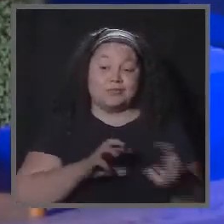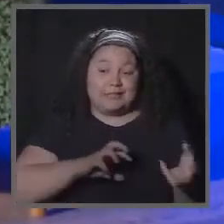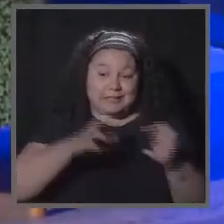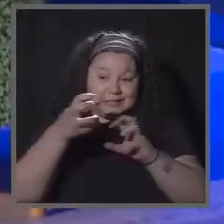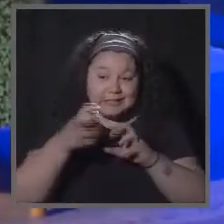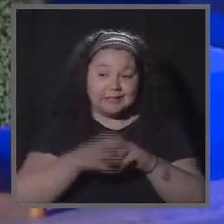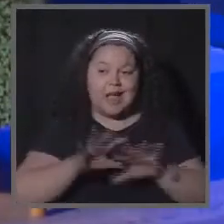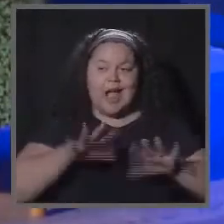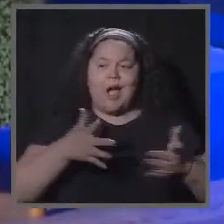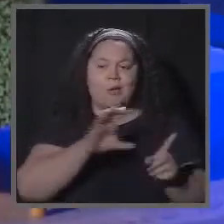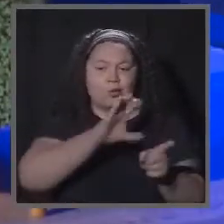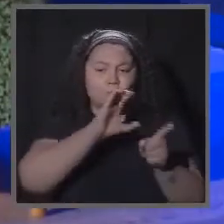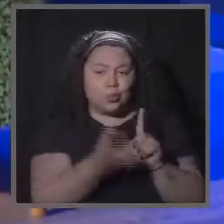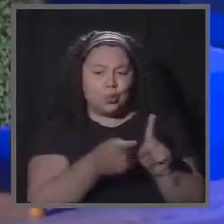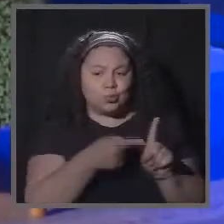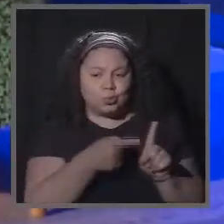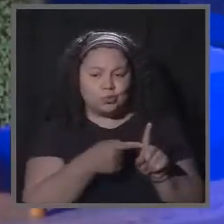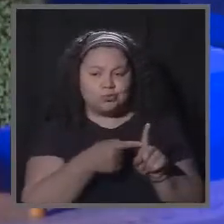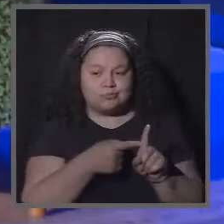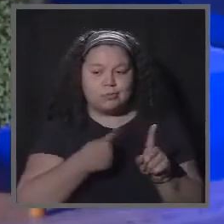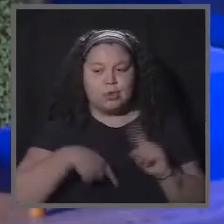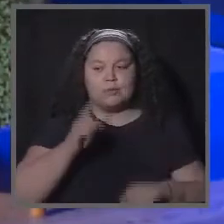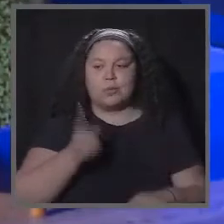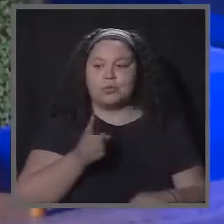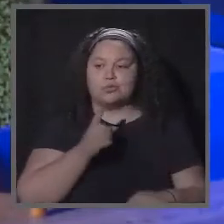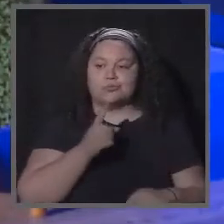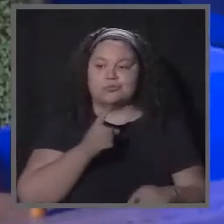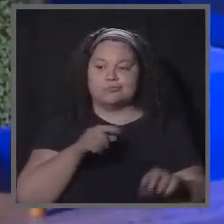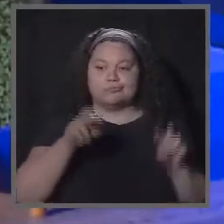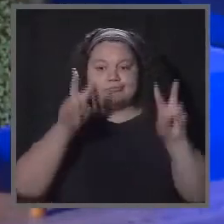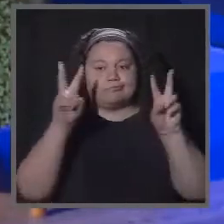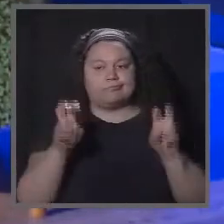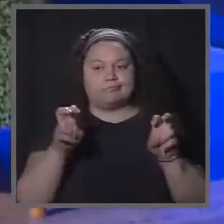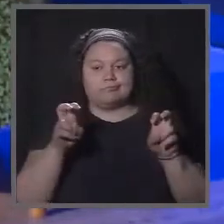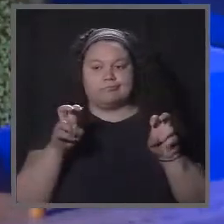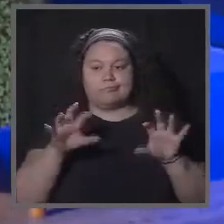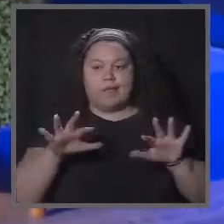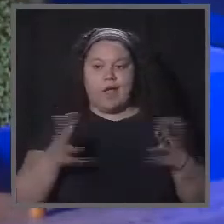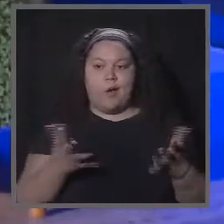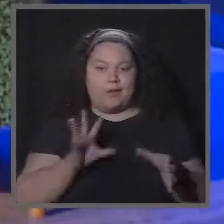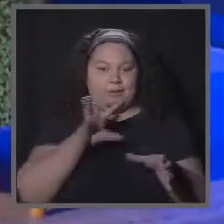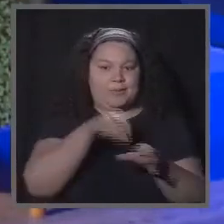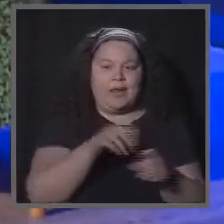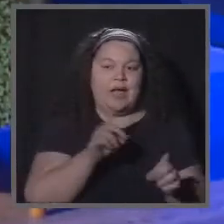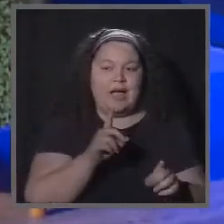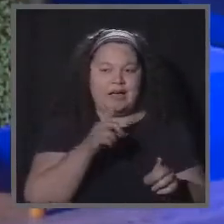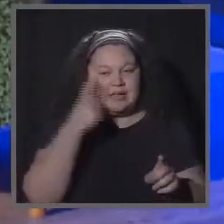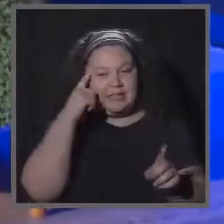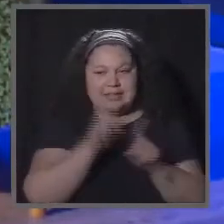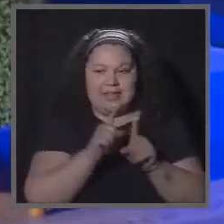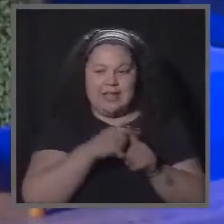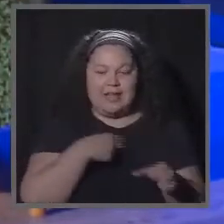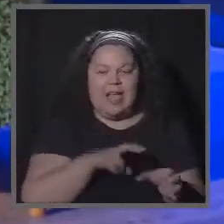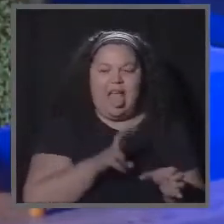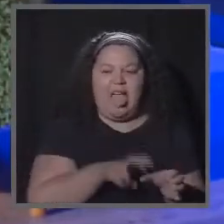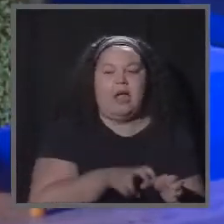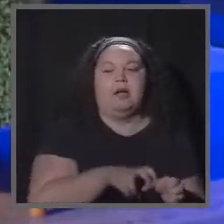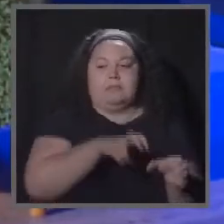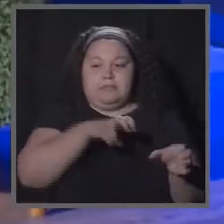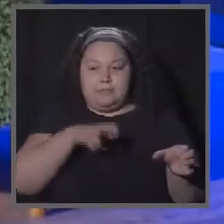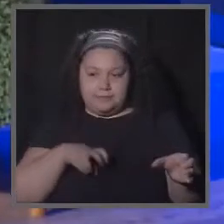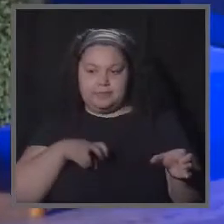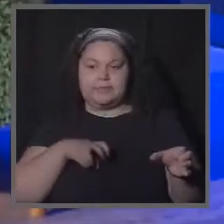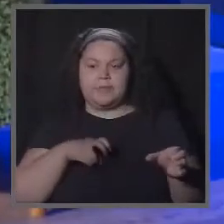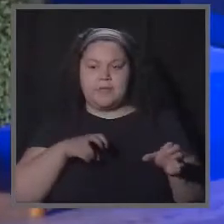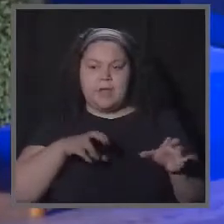of democracy, and how we often see participation as a panacea for all problems in current democracies,